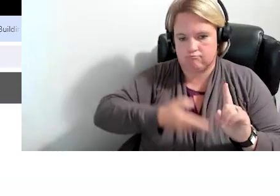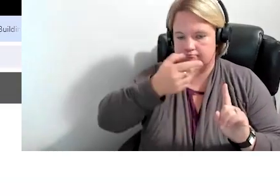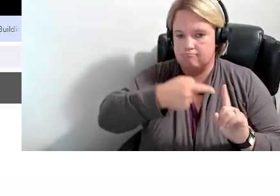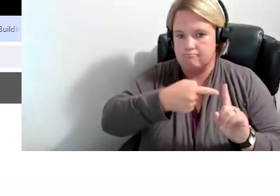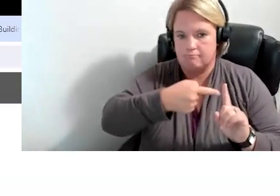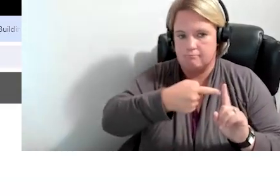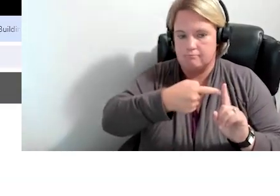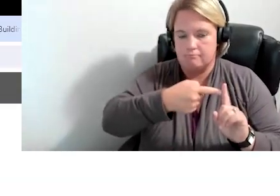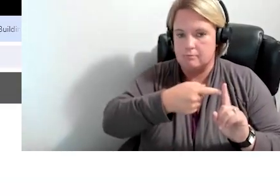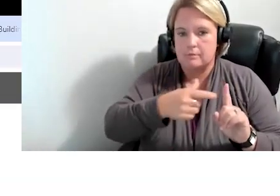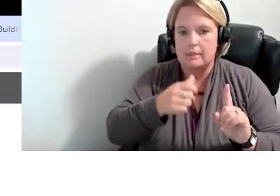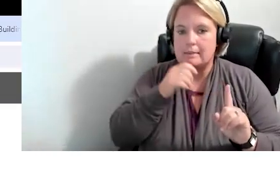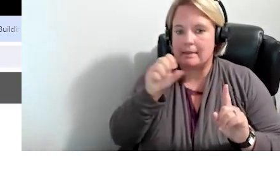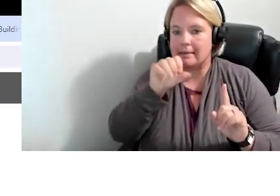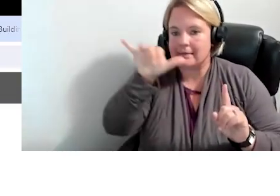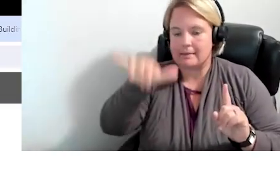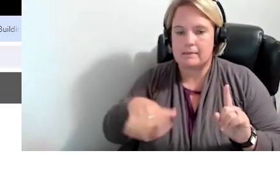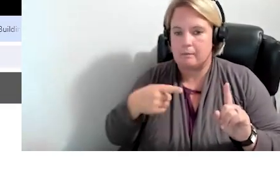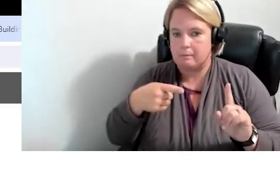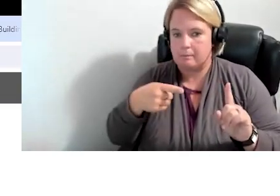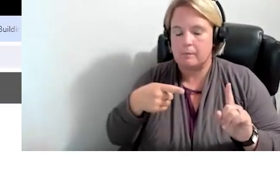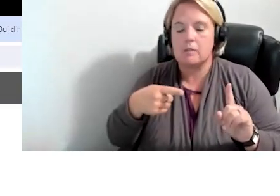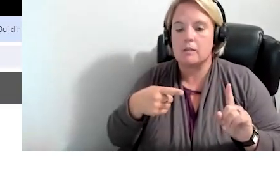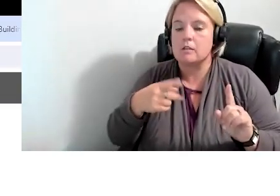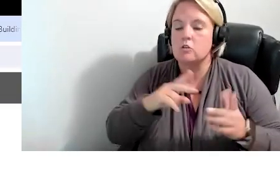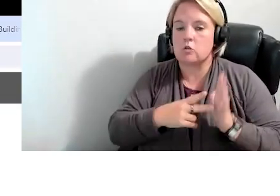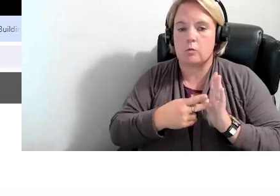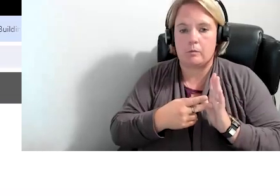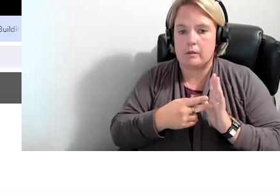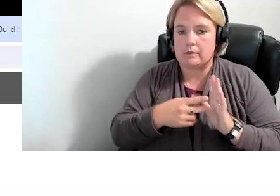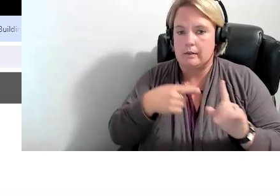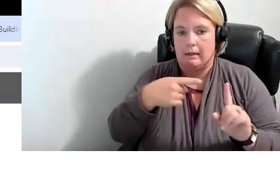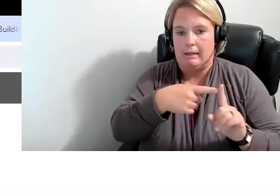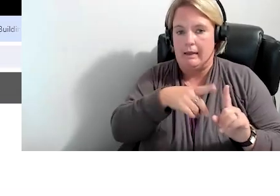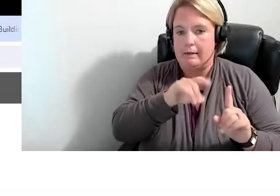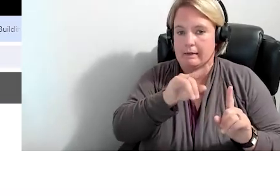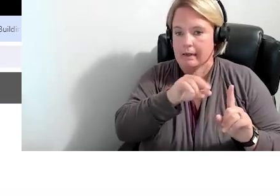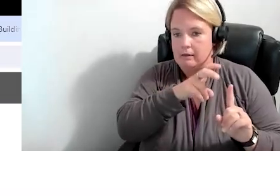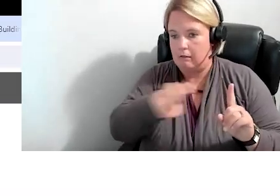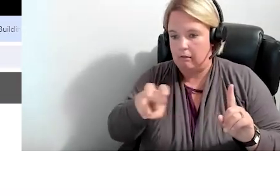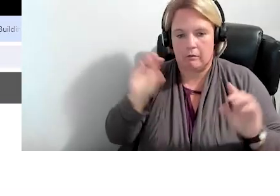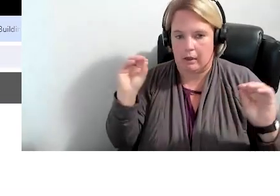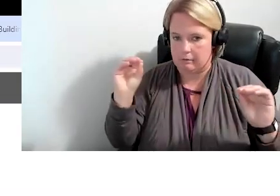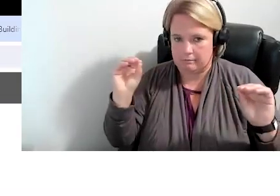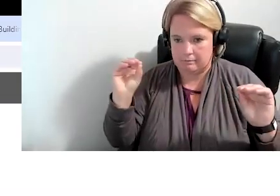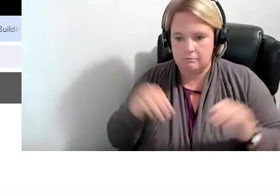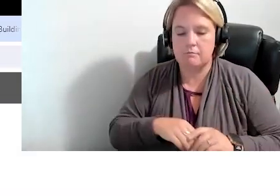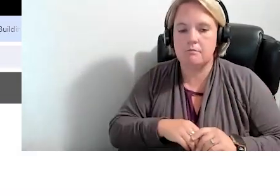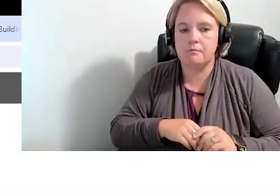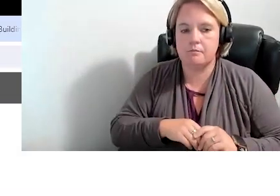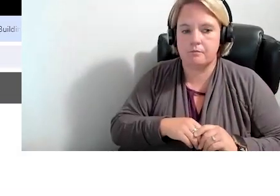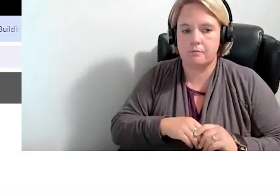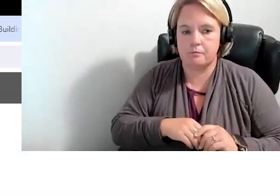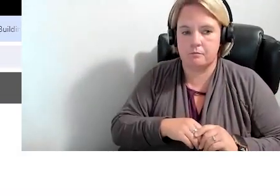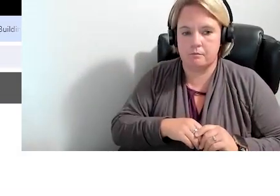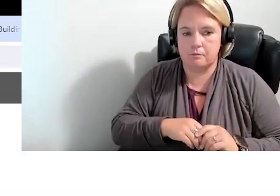done at a system level, so we're not passing, as we said before, any of that student data over. So then the first thing is you get